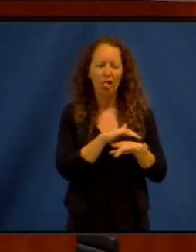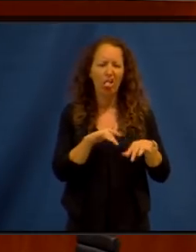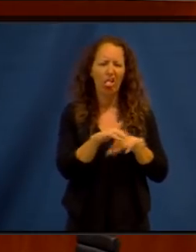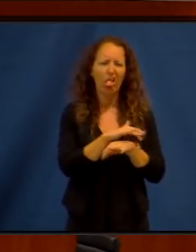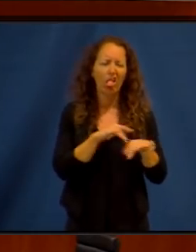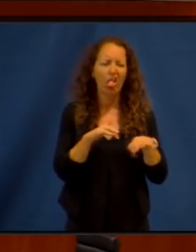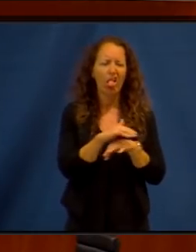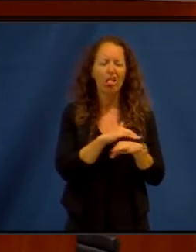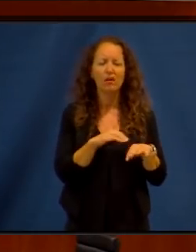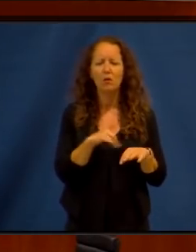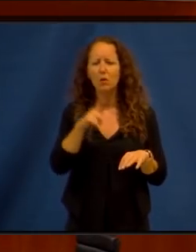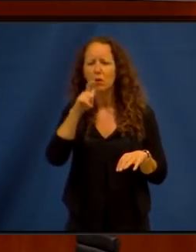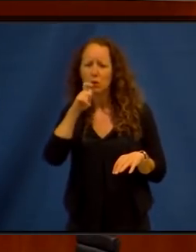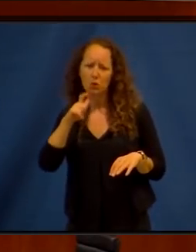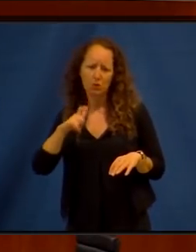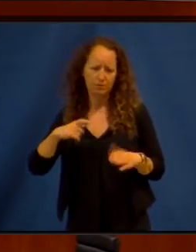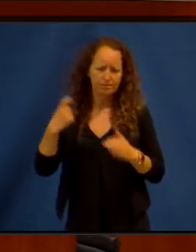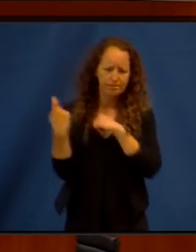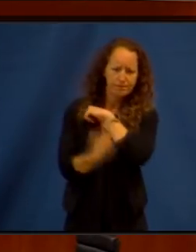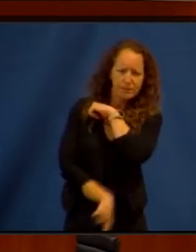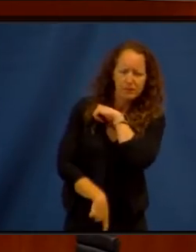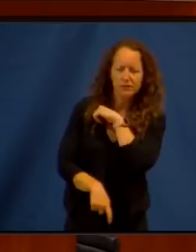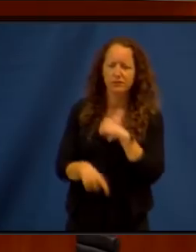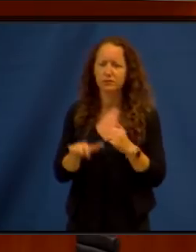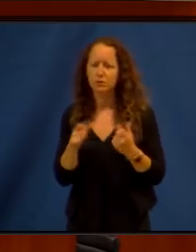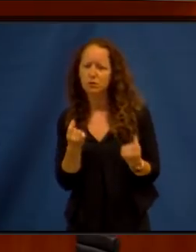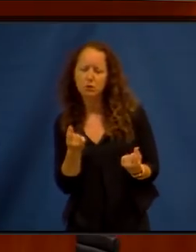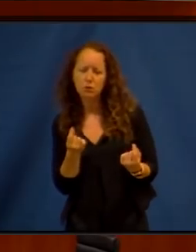Mohave County and Lake Havasu specifically.